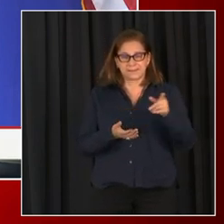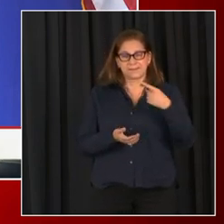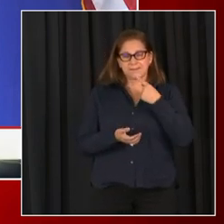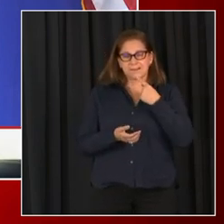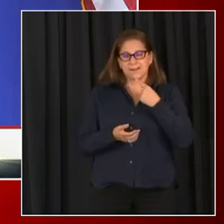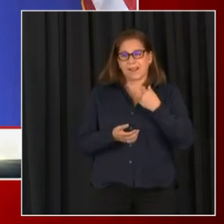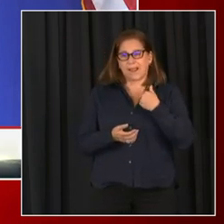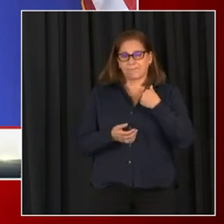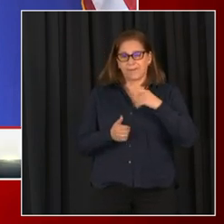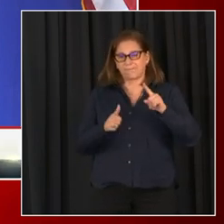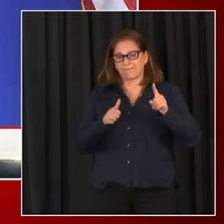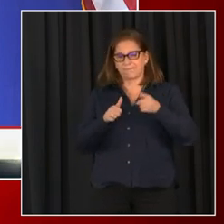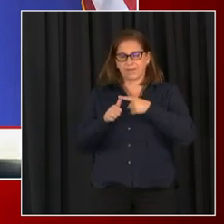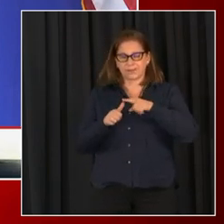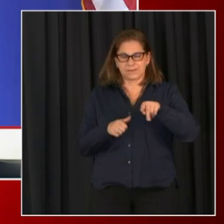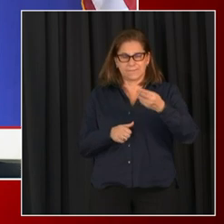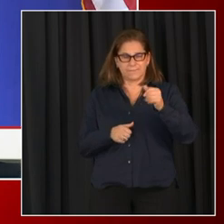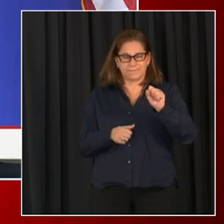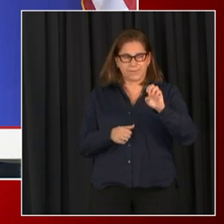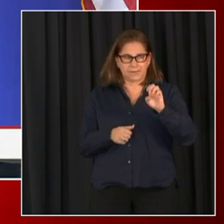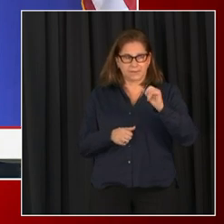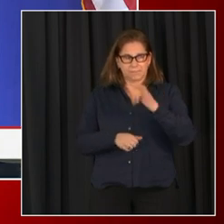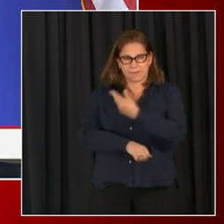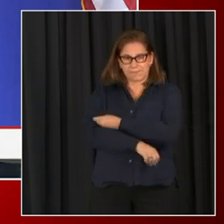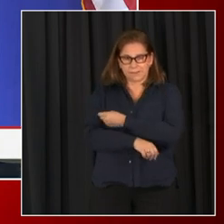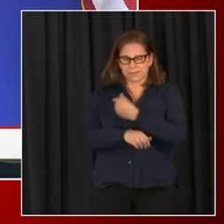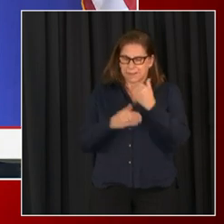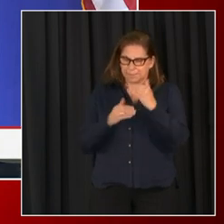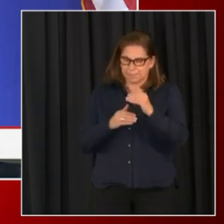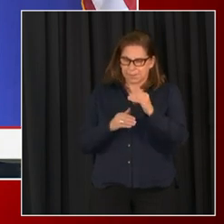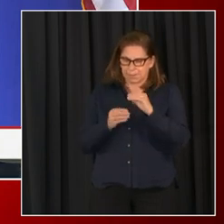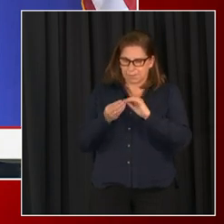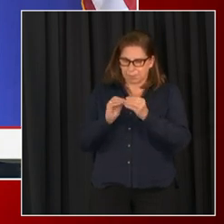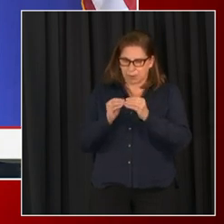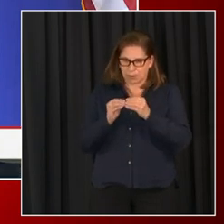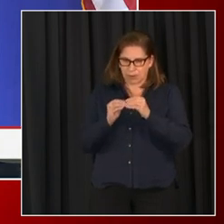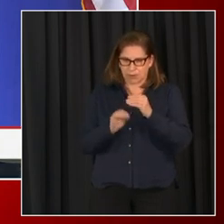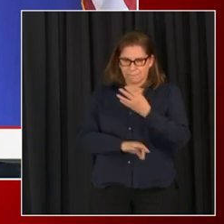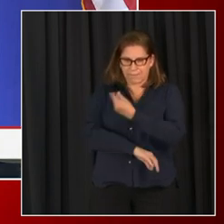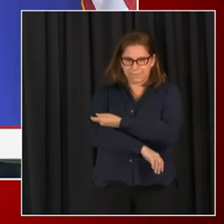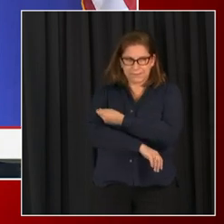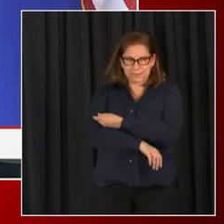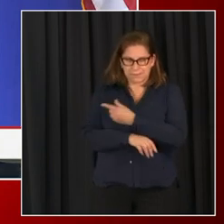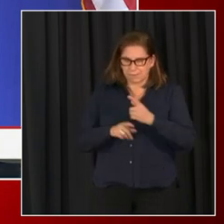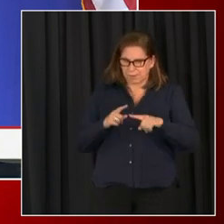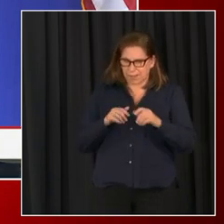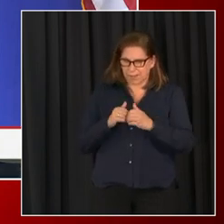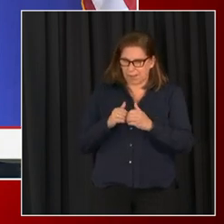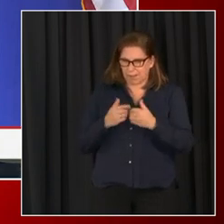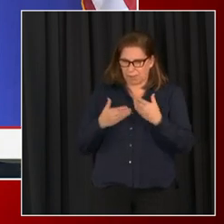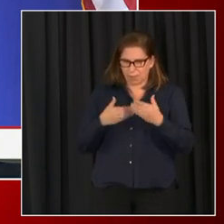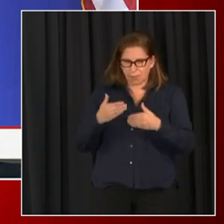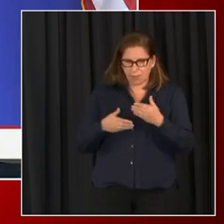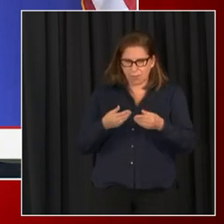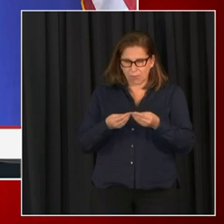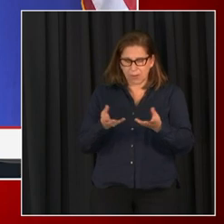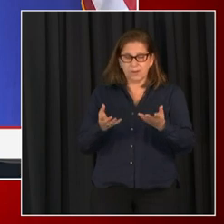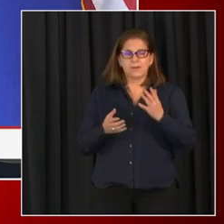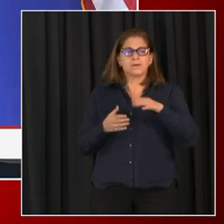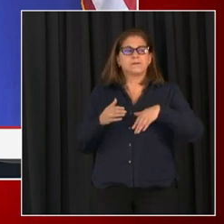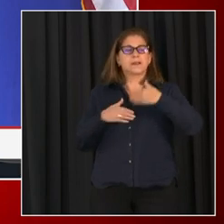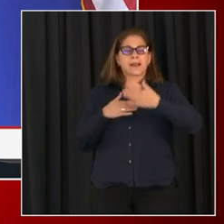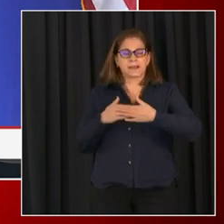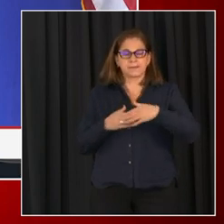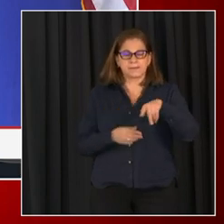there is more vaccine available, and then later on in phase 3, there's still more